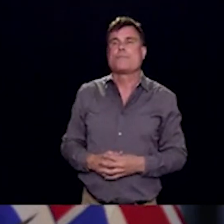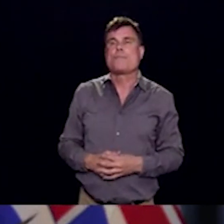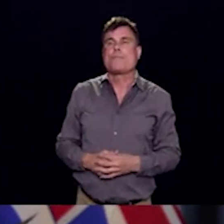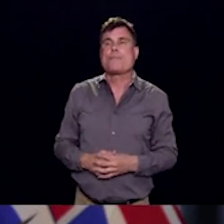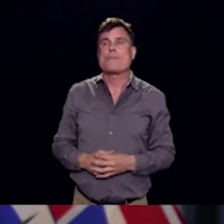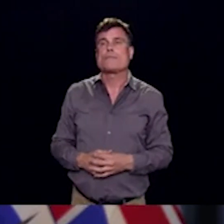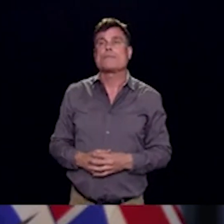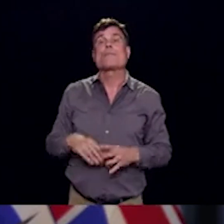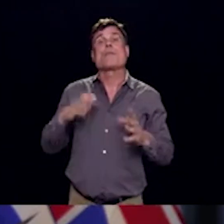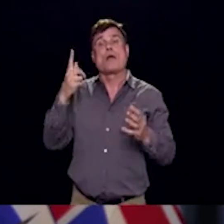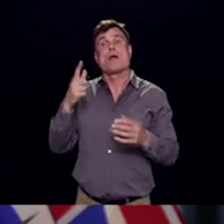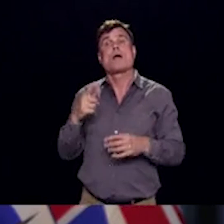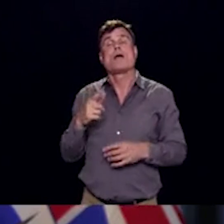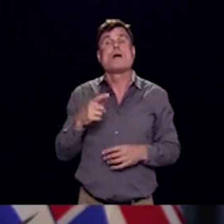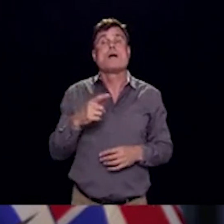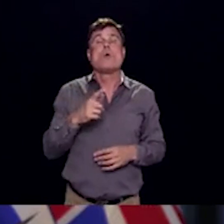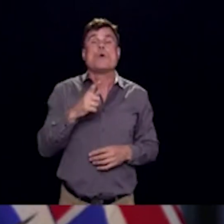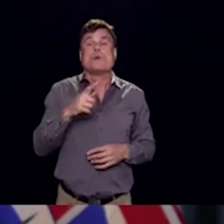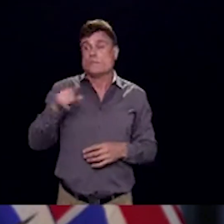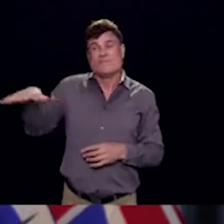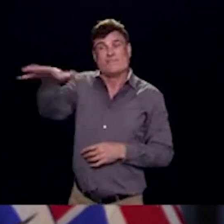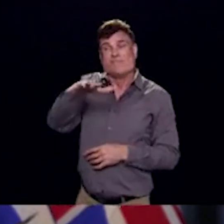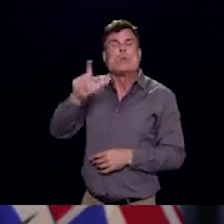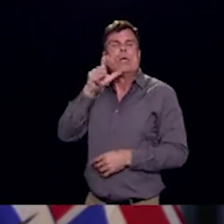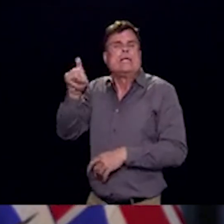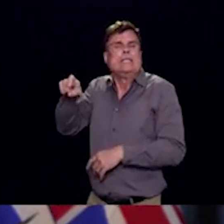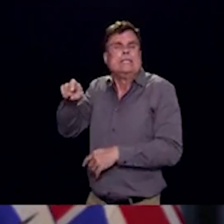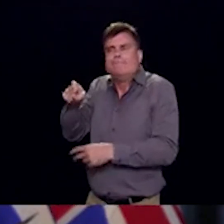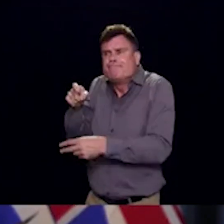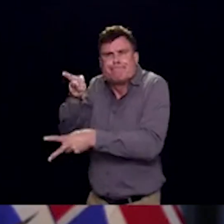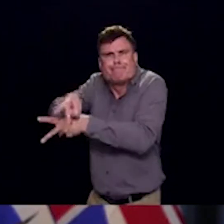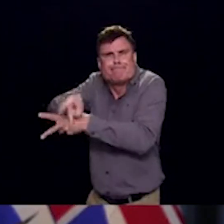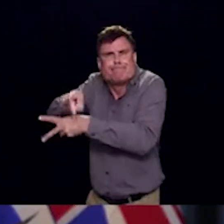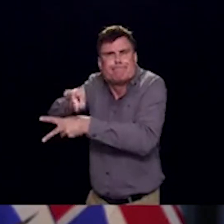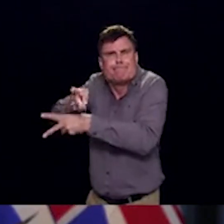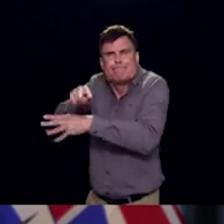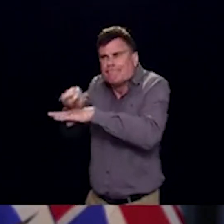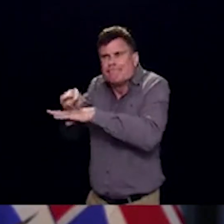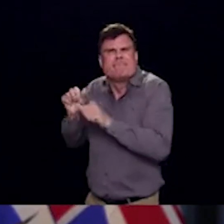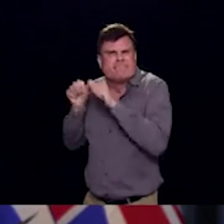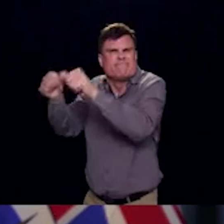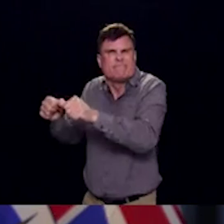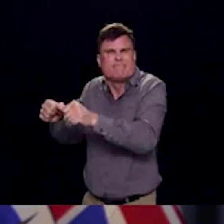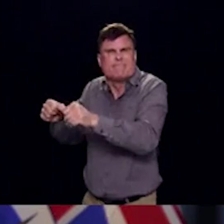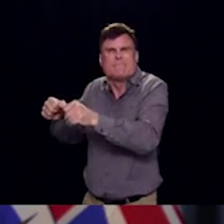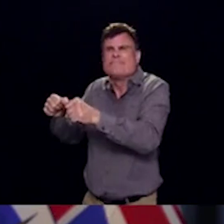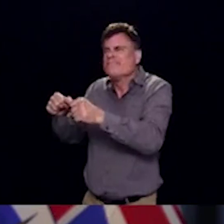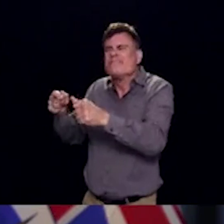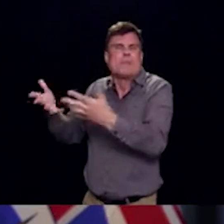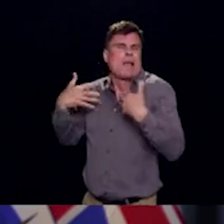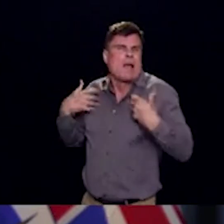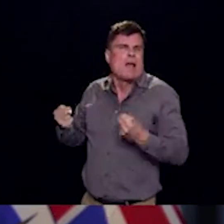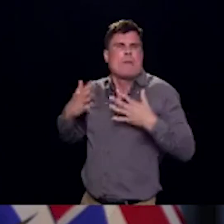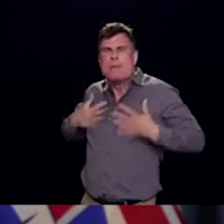So what we expect is that people in assisted living will be able to have more freedom to go about having their